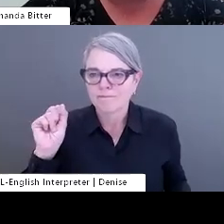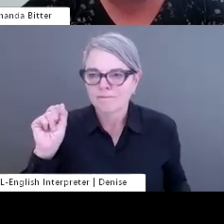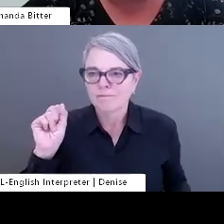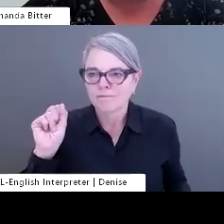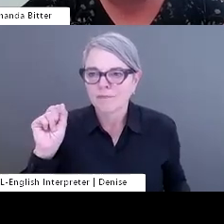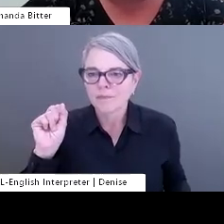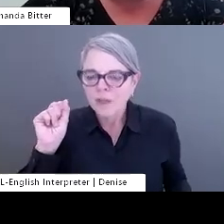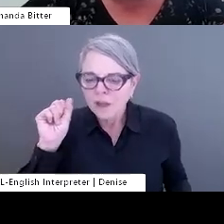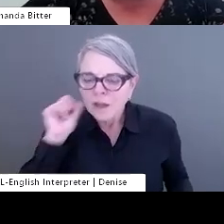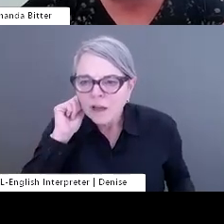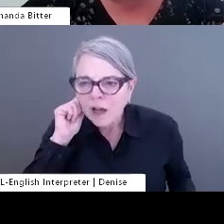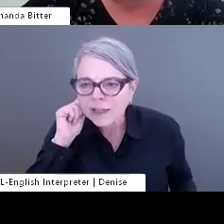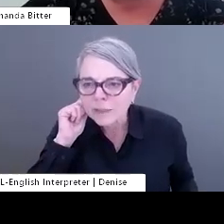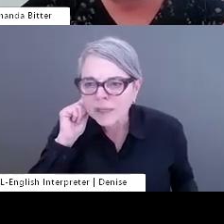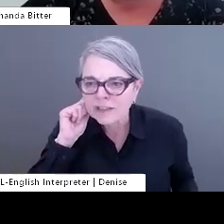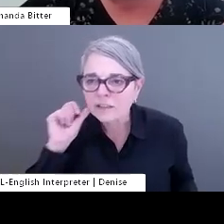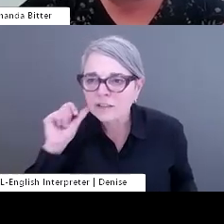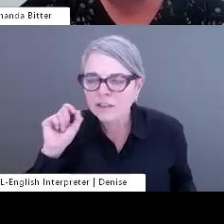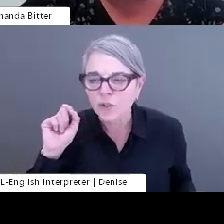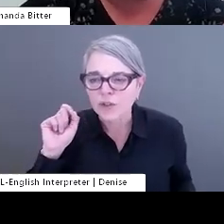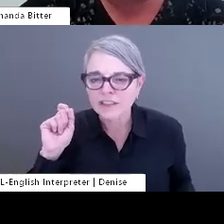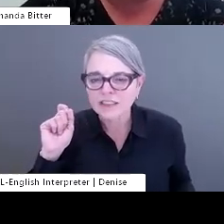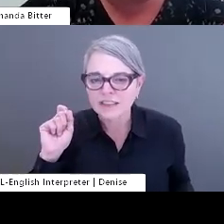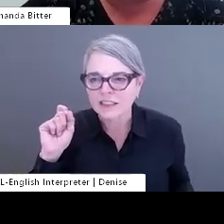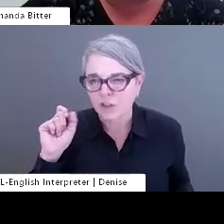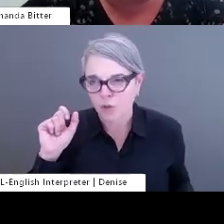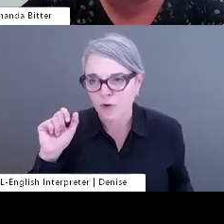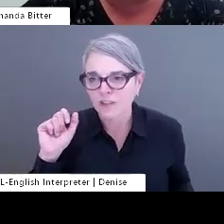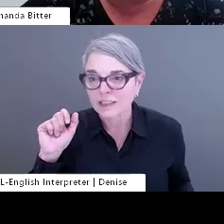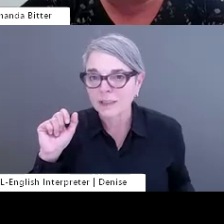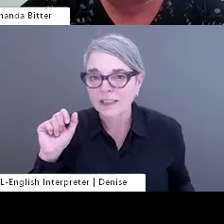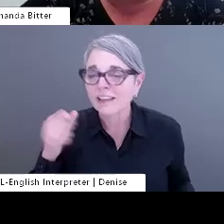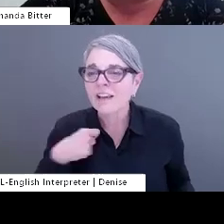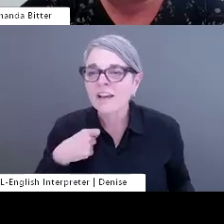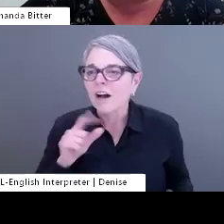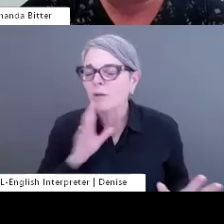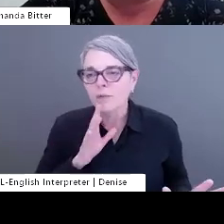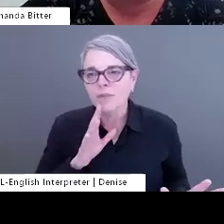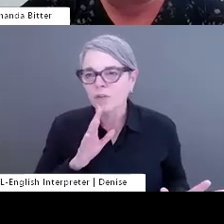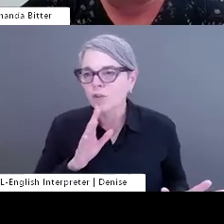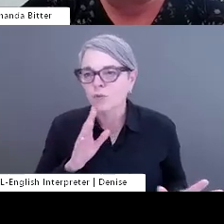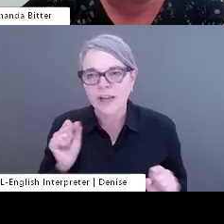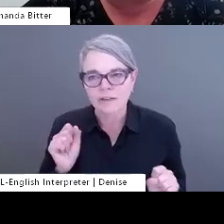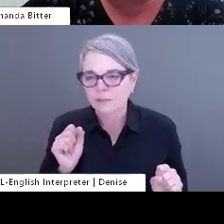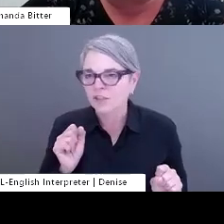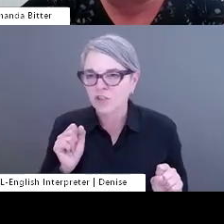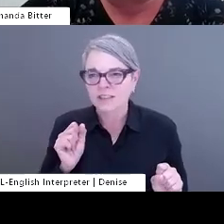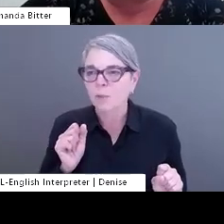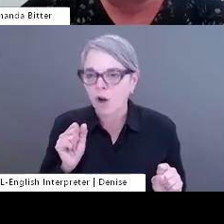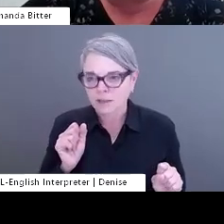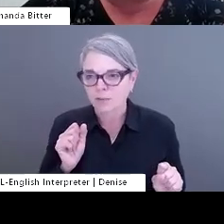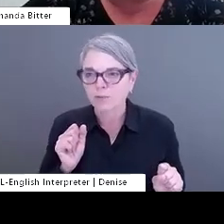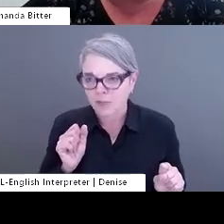people are capable, right? Hi, Now, Amanda. Sorry, this yes. is the interpreter that's speaking. Your rate of speech